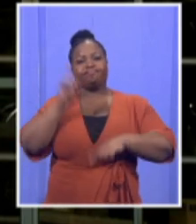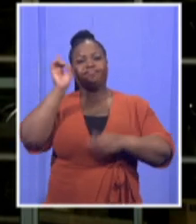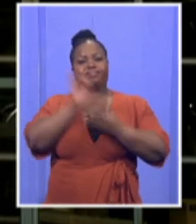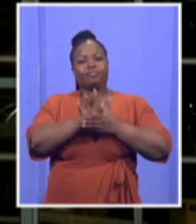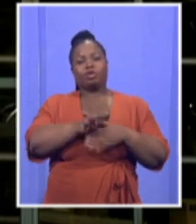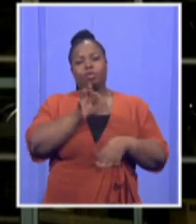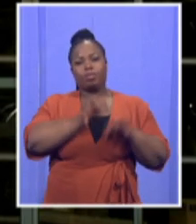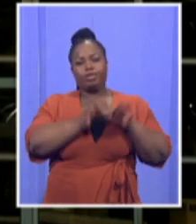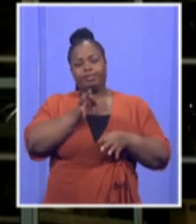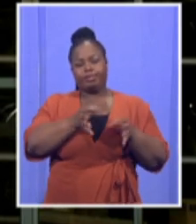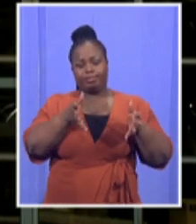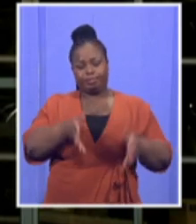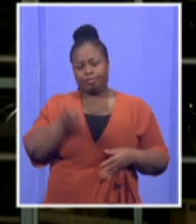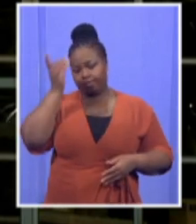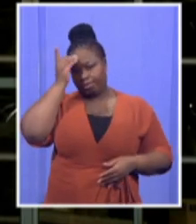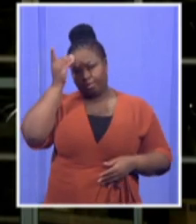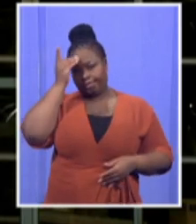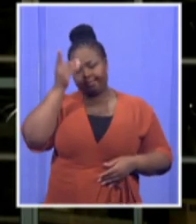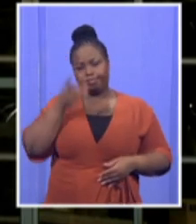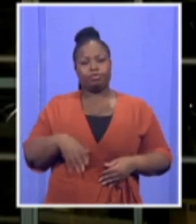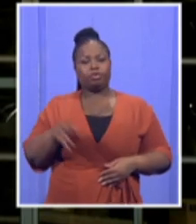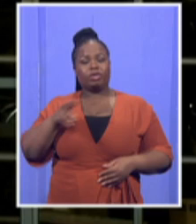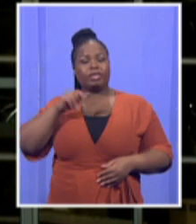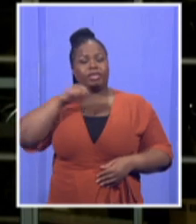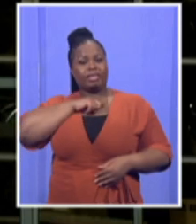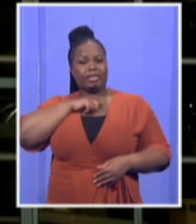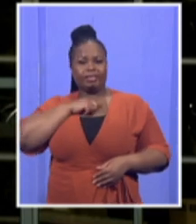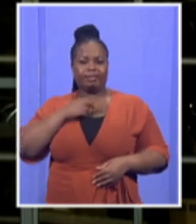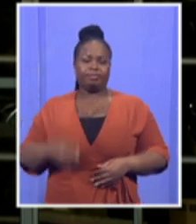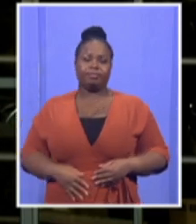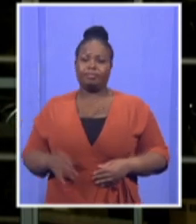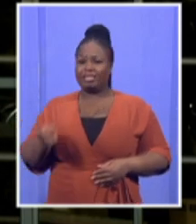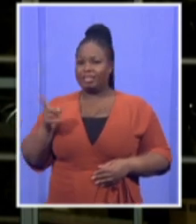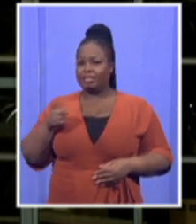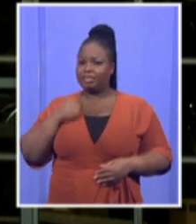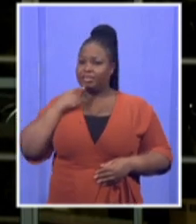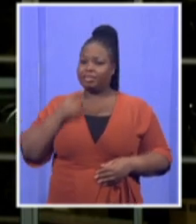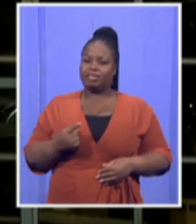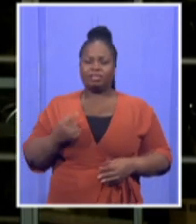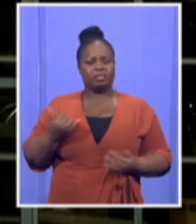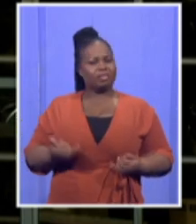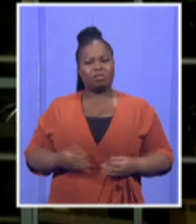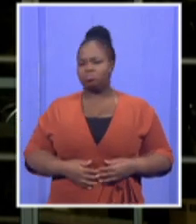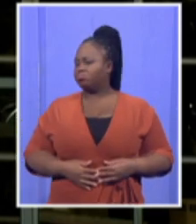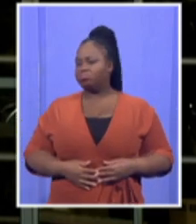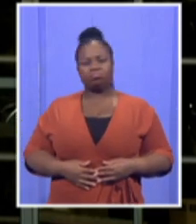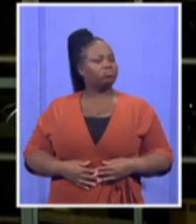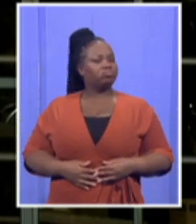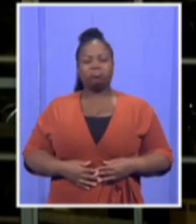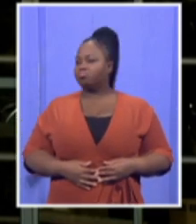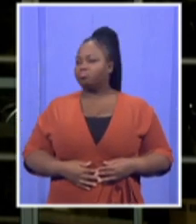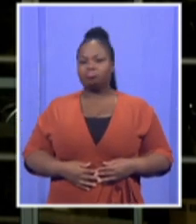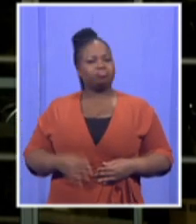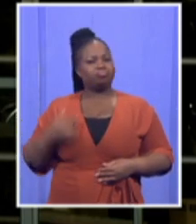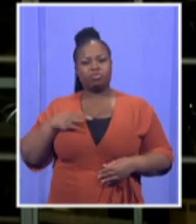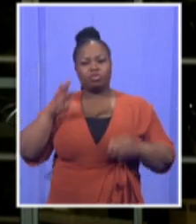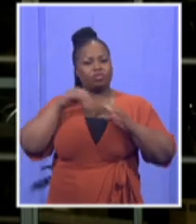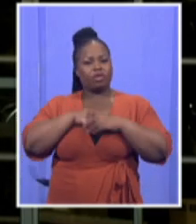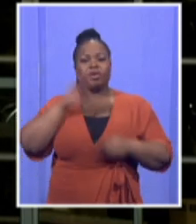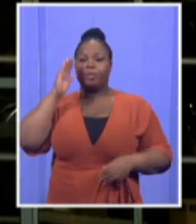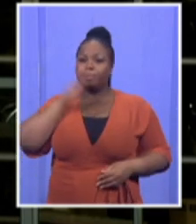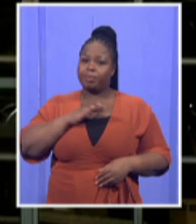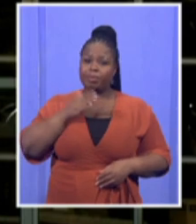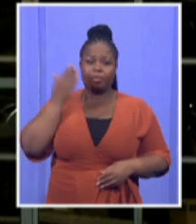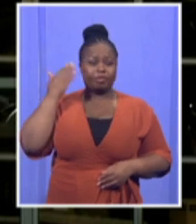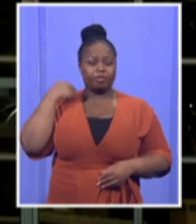within Etiquini, take her out of politics within KwaZulu-Natal. She says that she was not involved in any embezzlement when she was the mayor